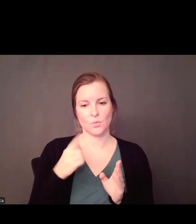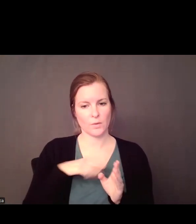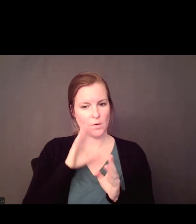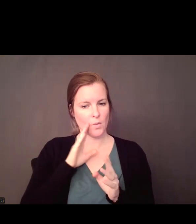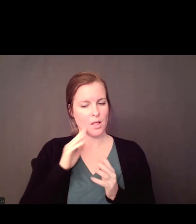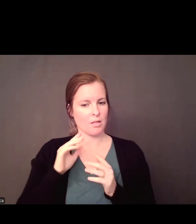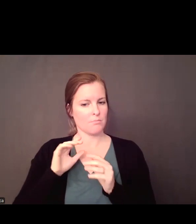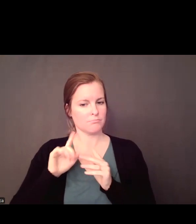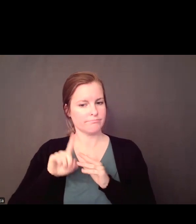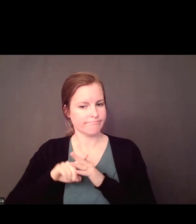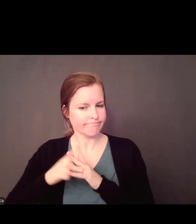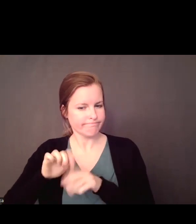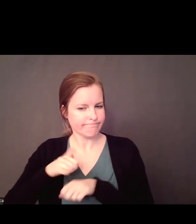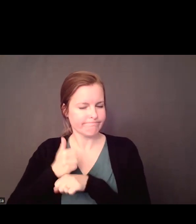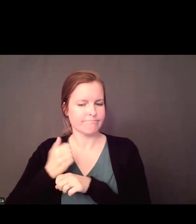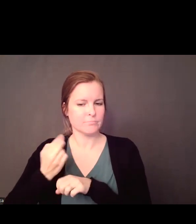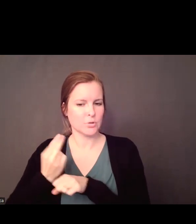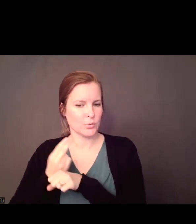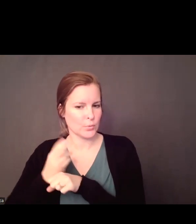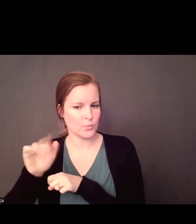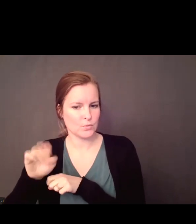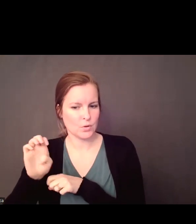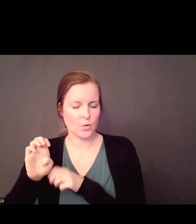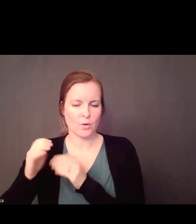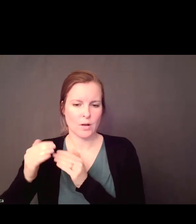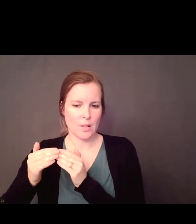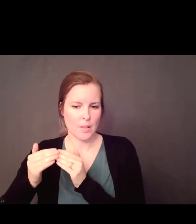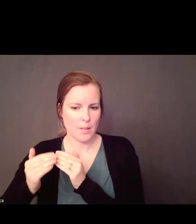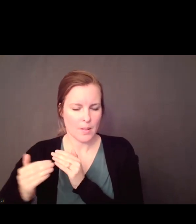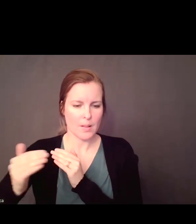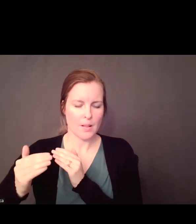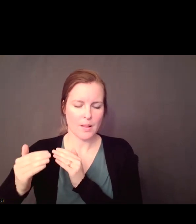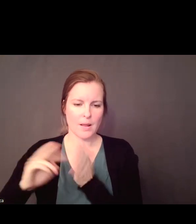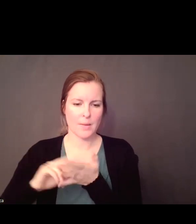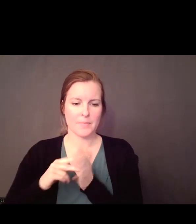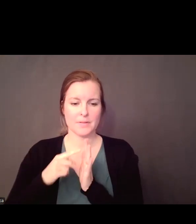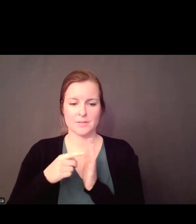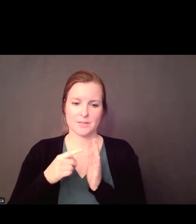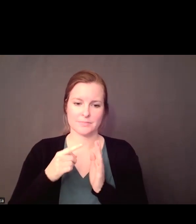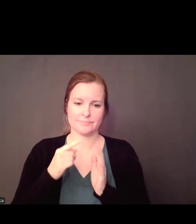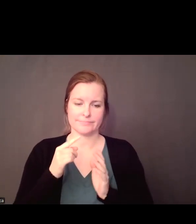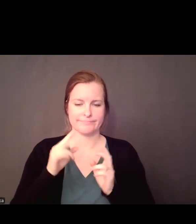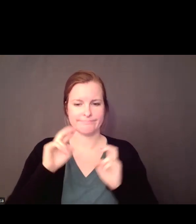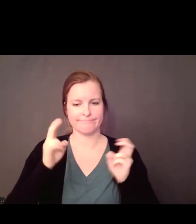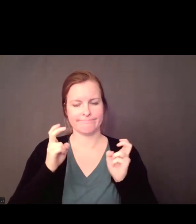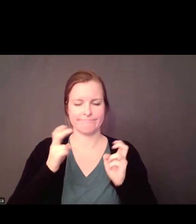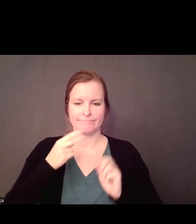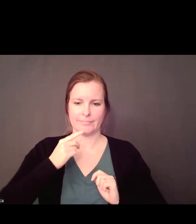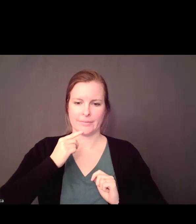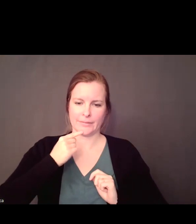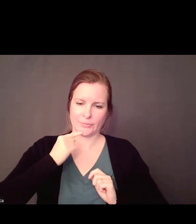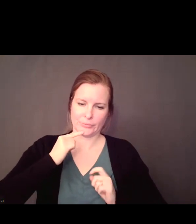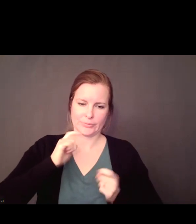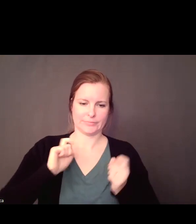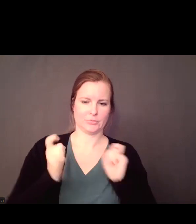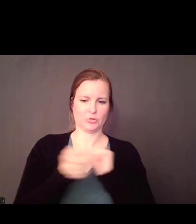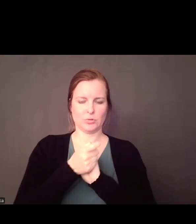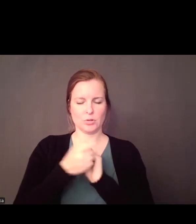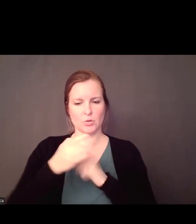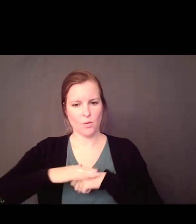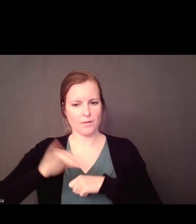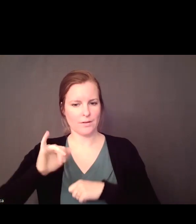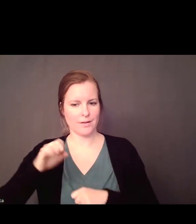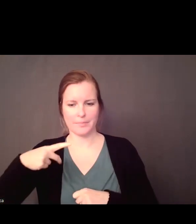these new codes, this will not be considered a substantial amendment on the participant's IP.